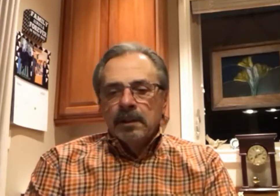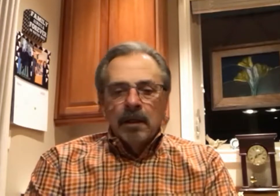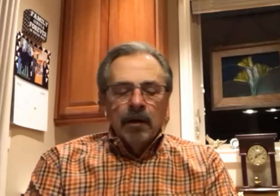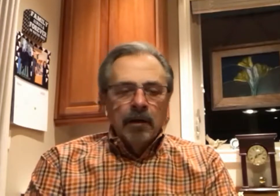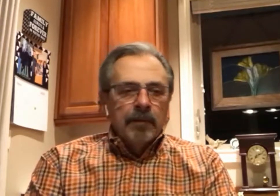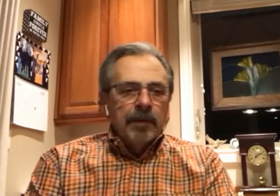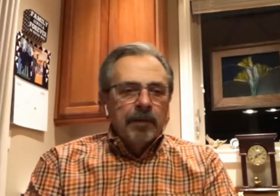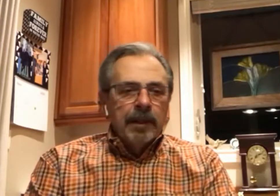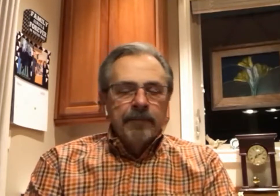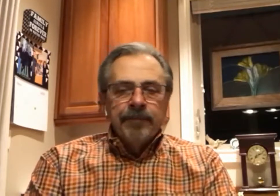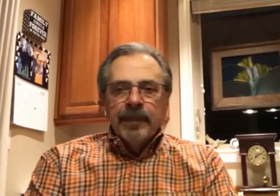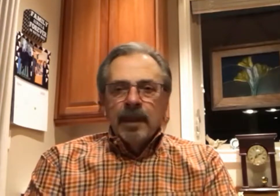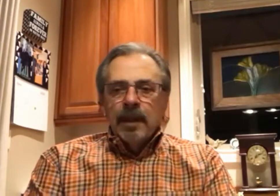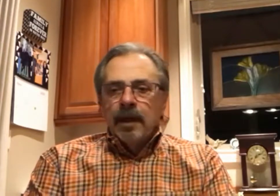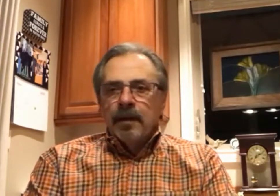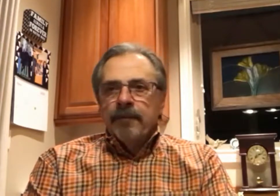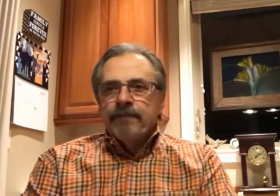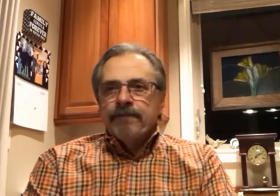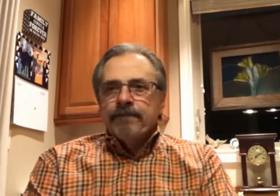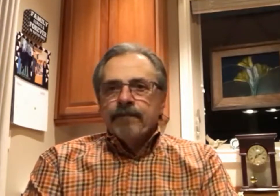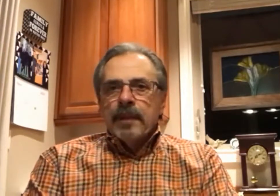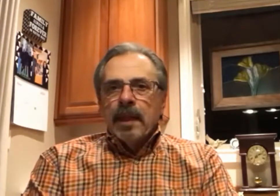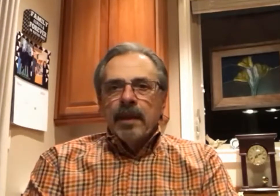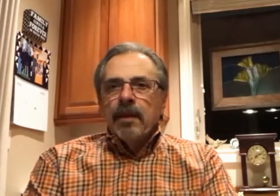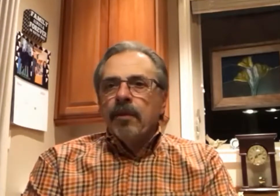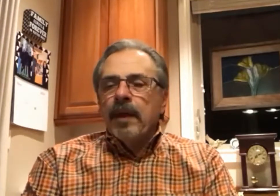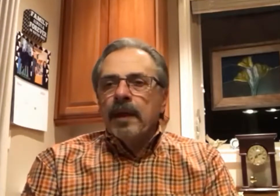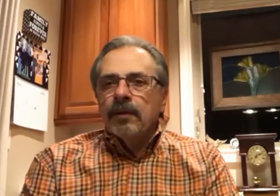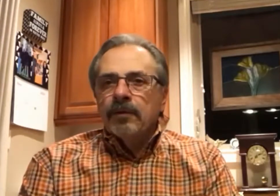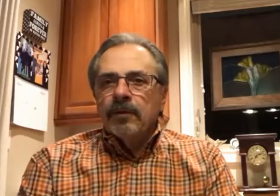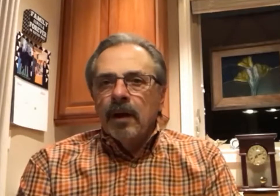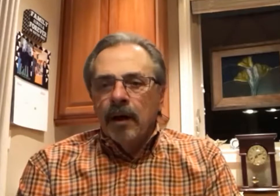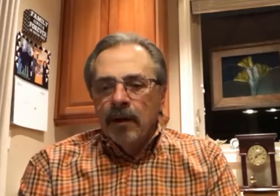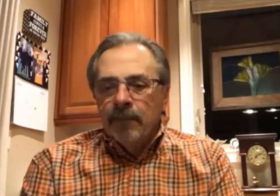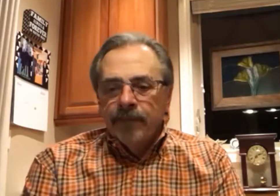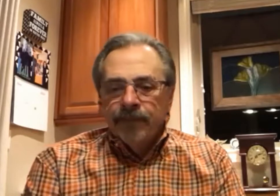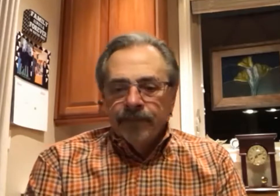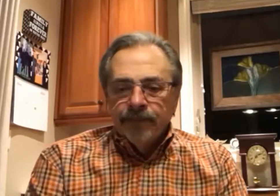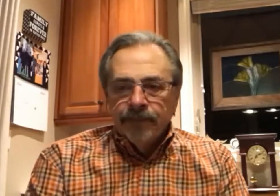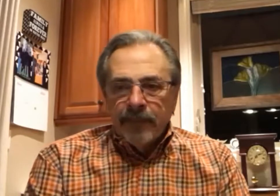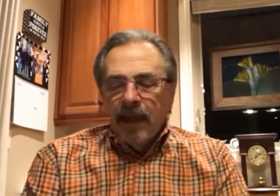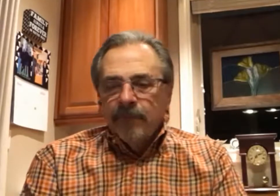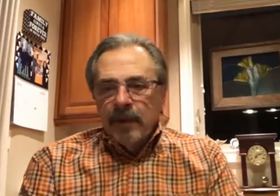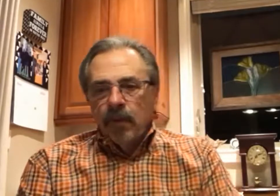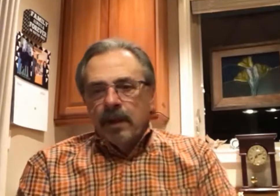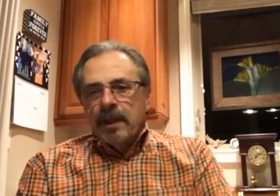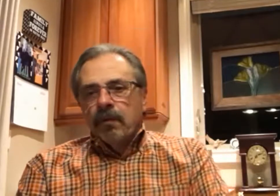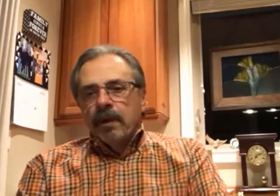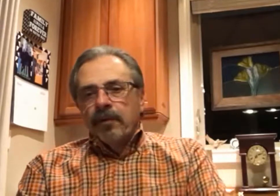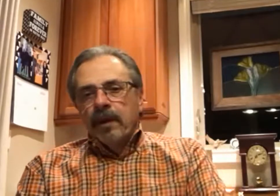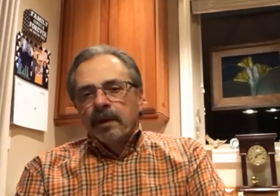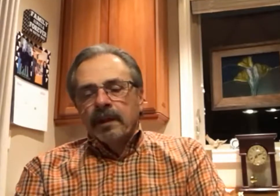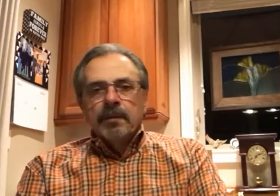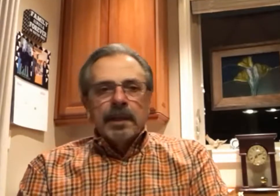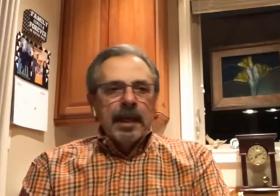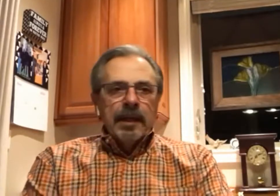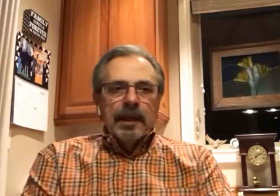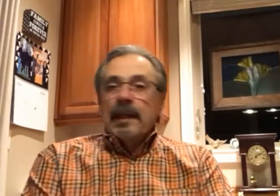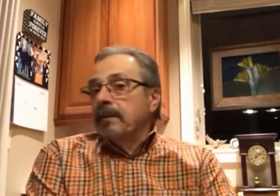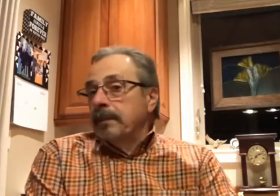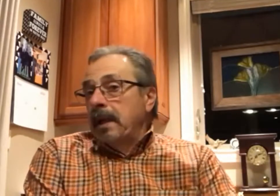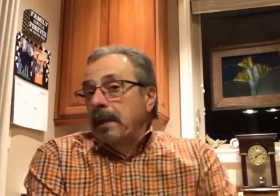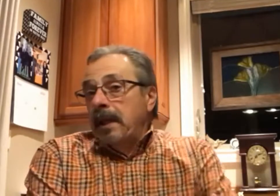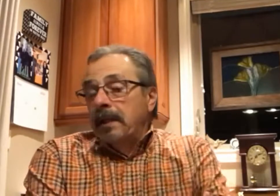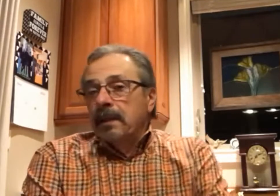our community. The other thing is, I've been working with Tillamook